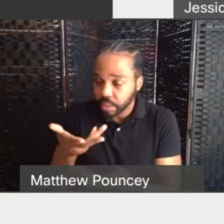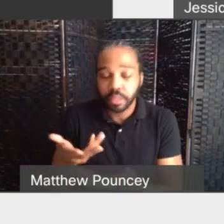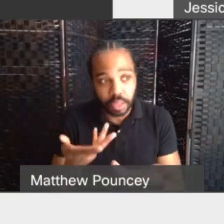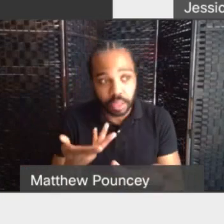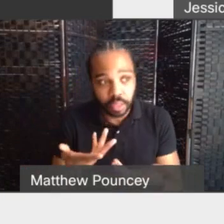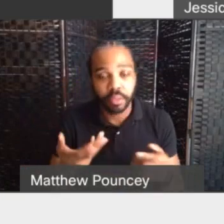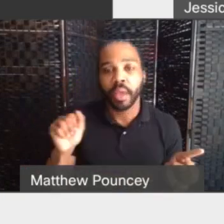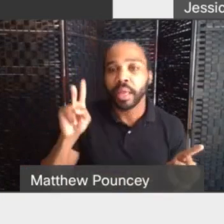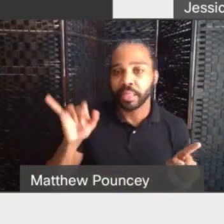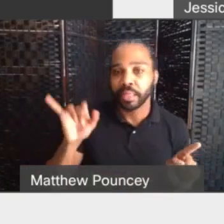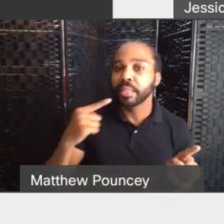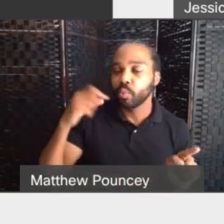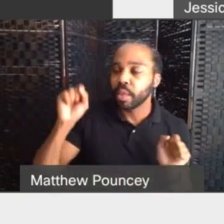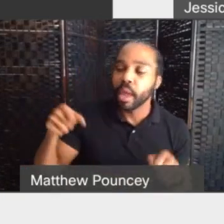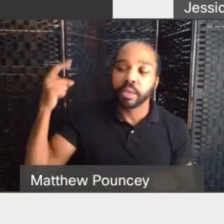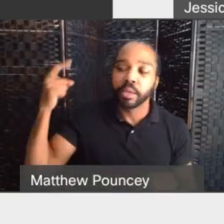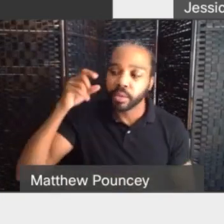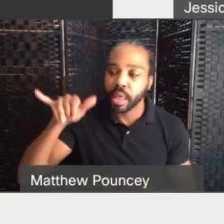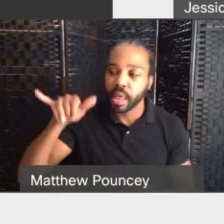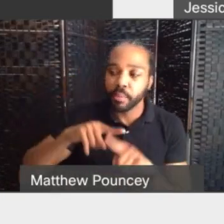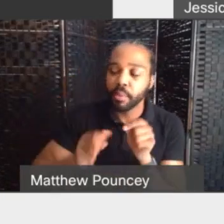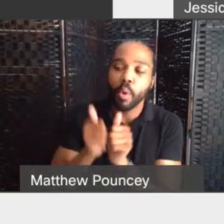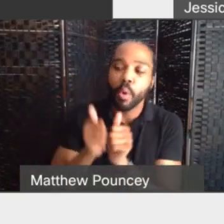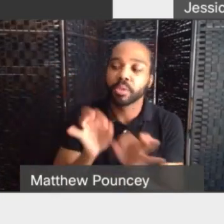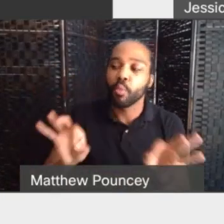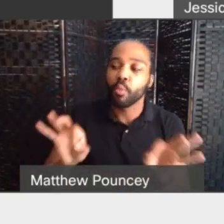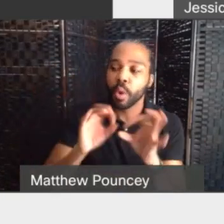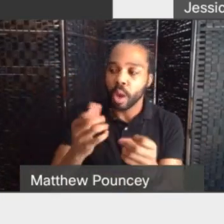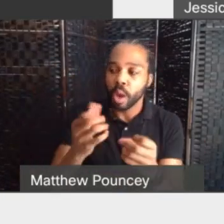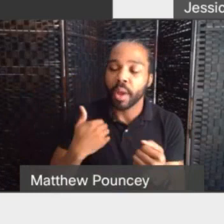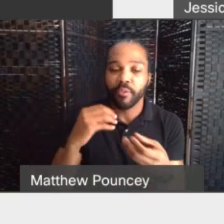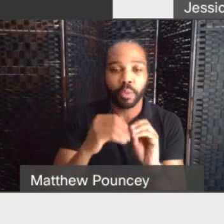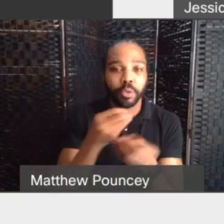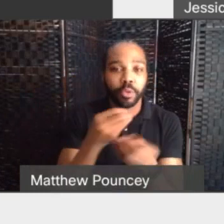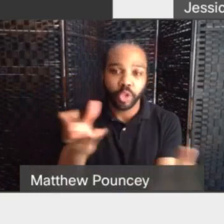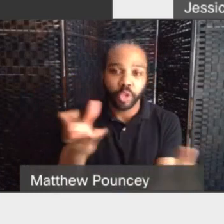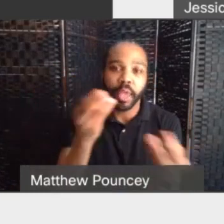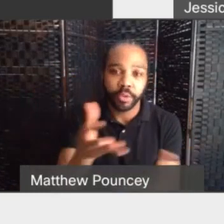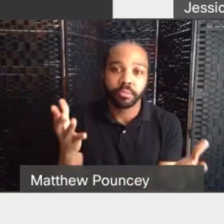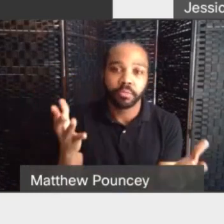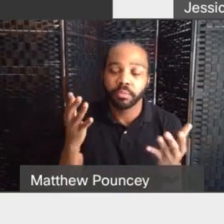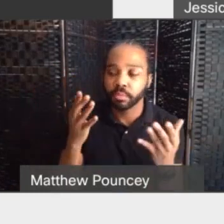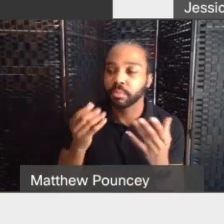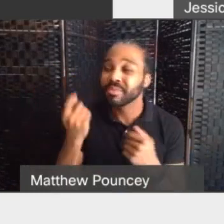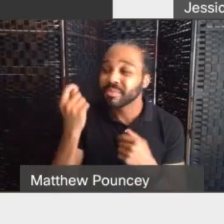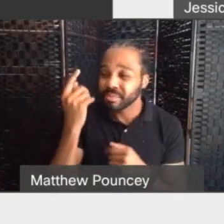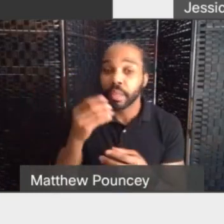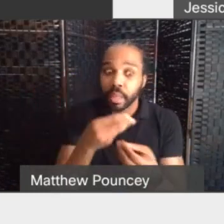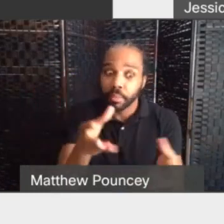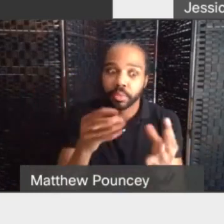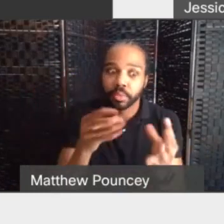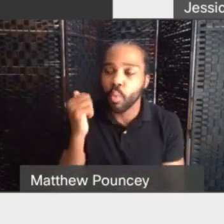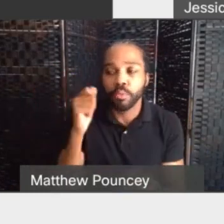The most important thing is that we would like to have a number, and those are numbers that at some point won't be changing all that much.